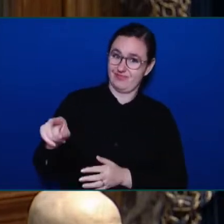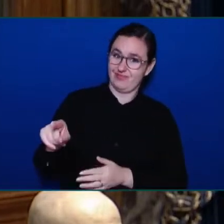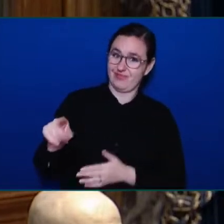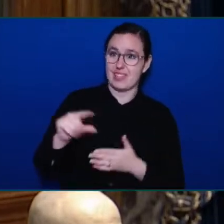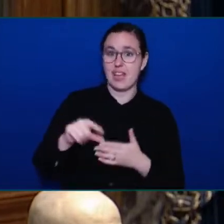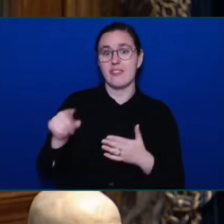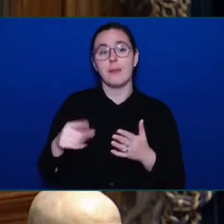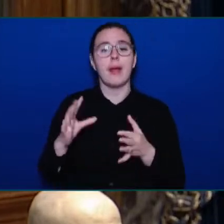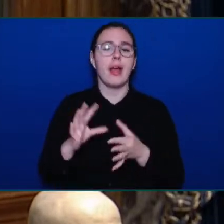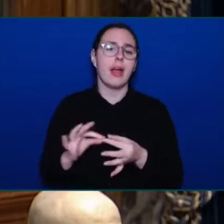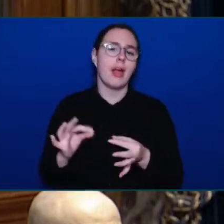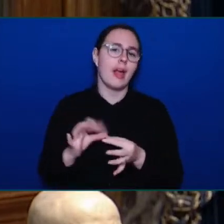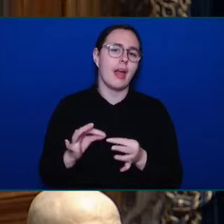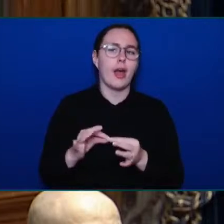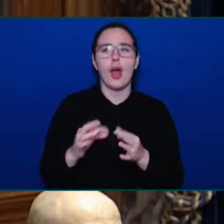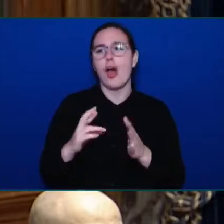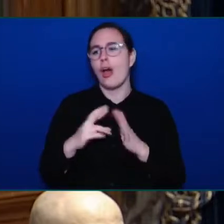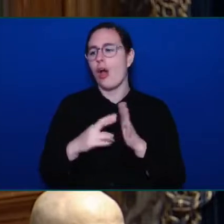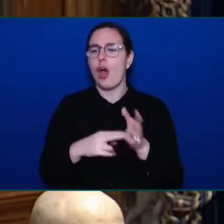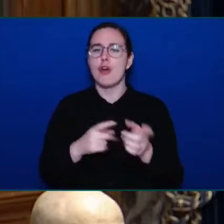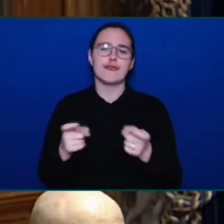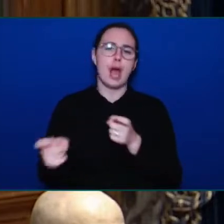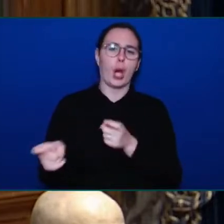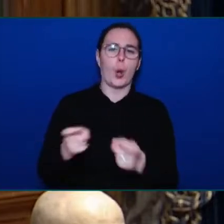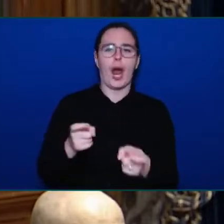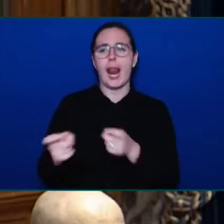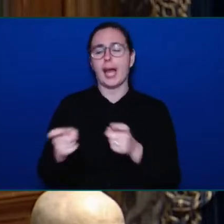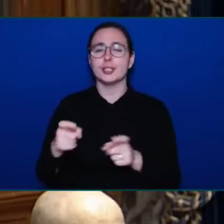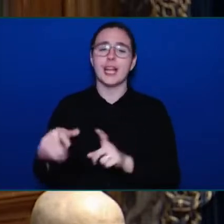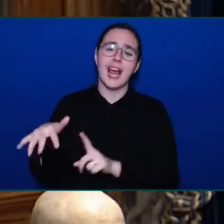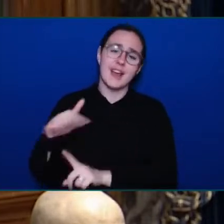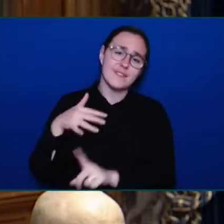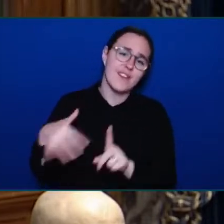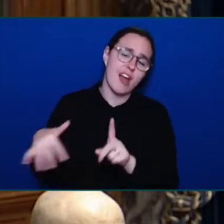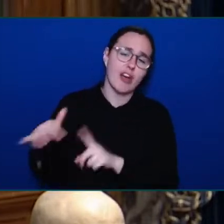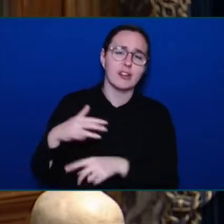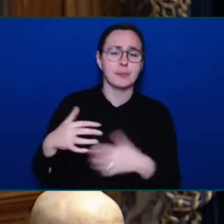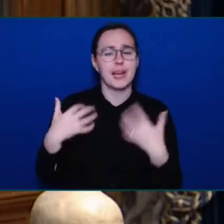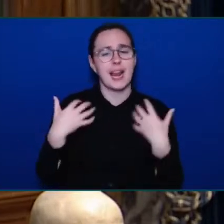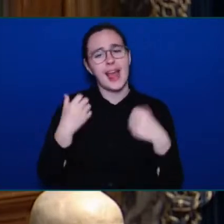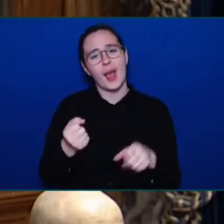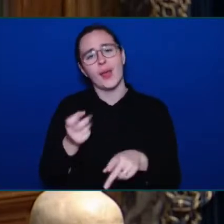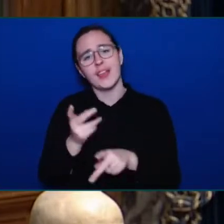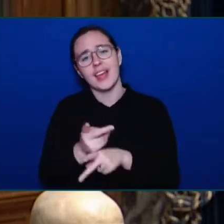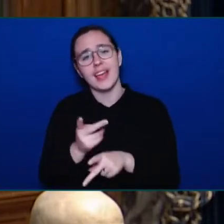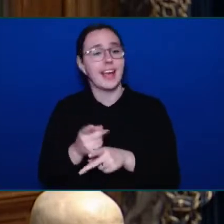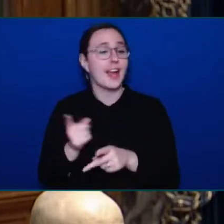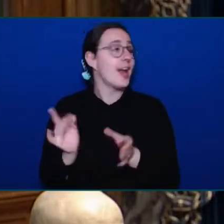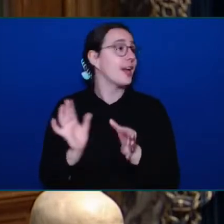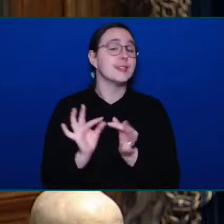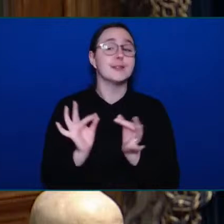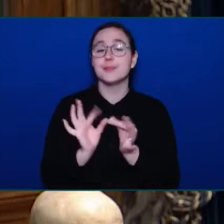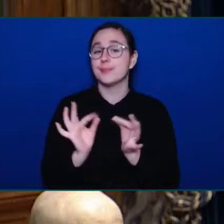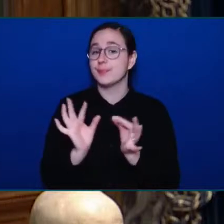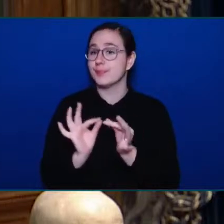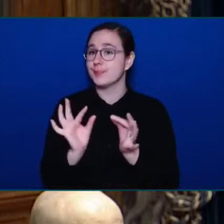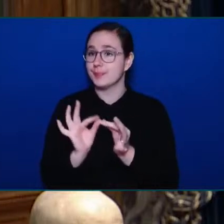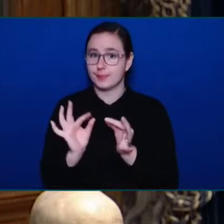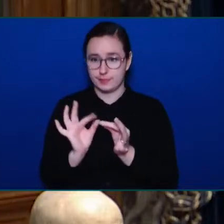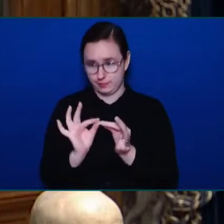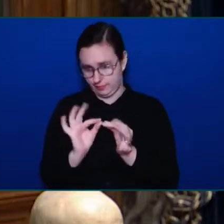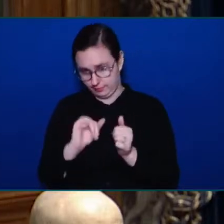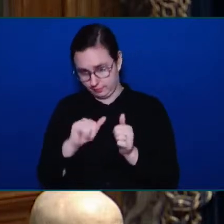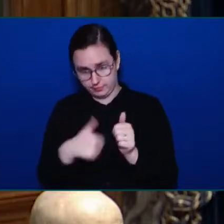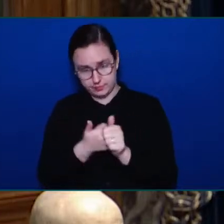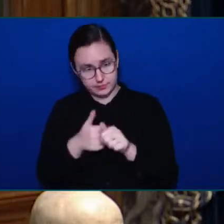or regulations in healthcare protection, seem to amount to the same thing. Not much at all. We've heard over and over again from the